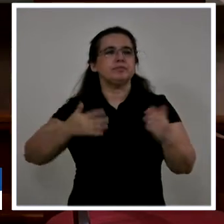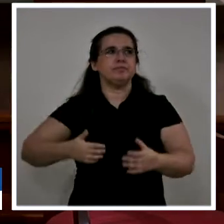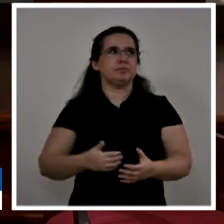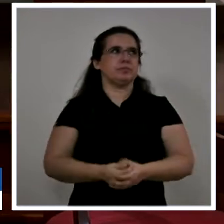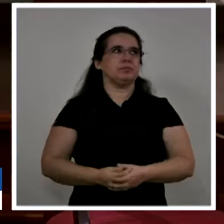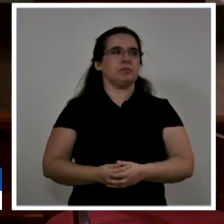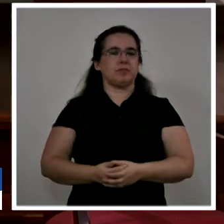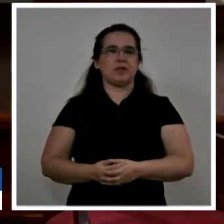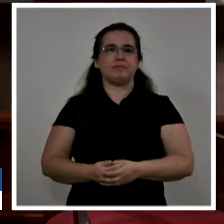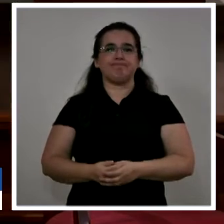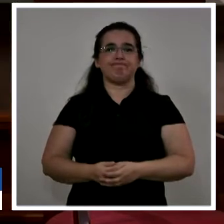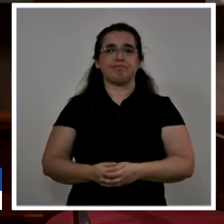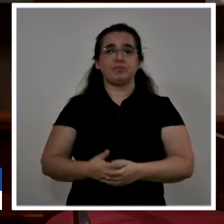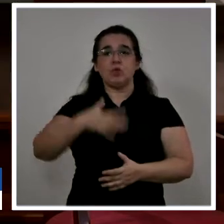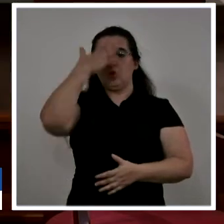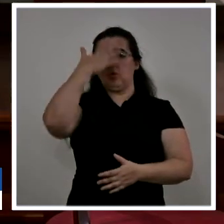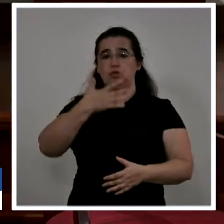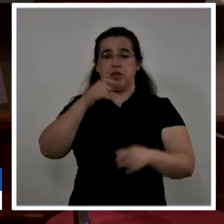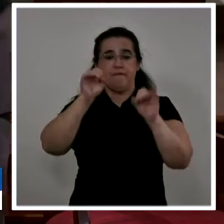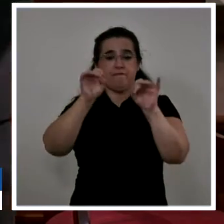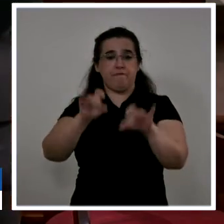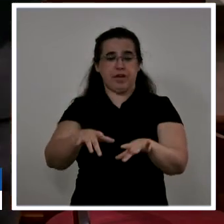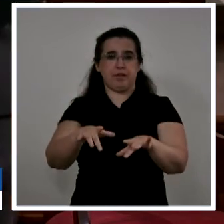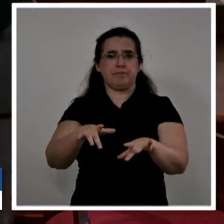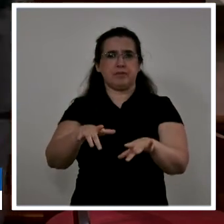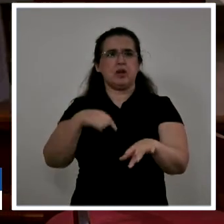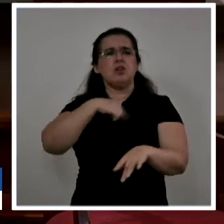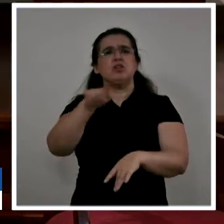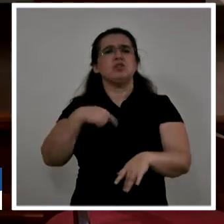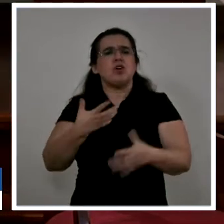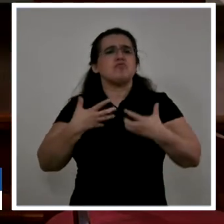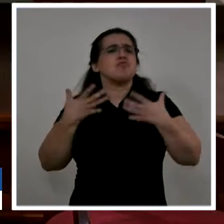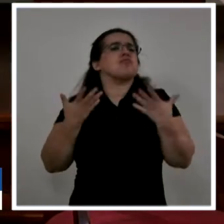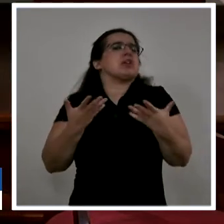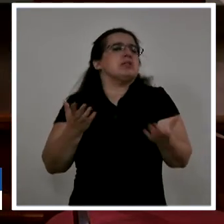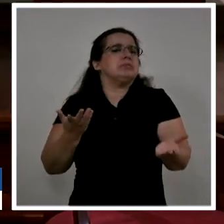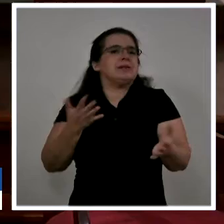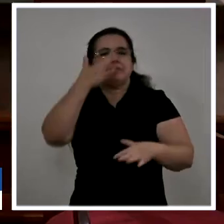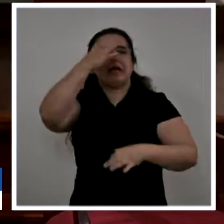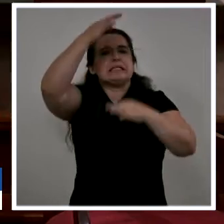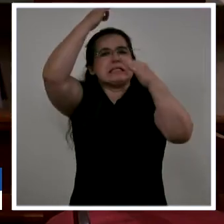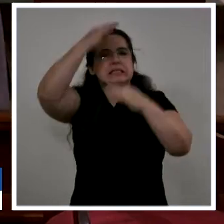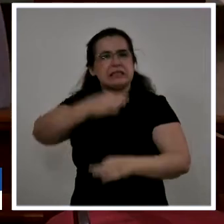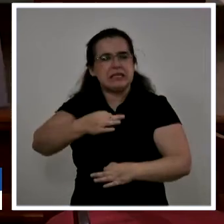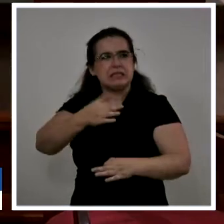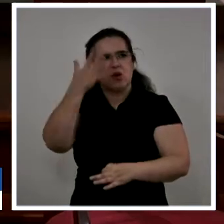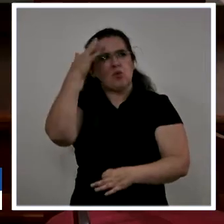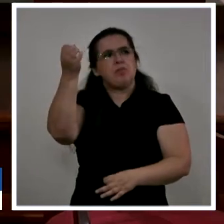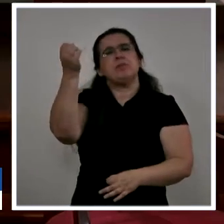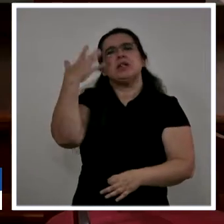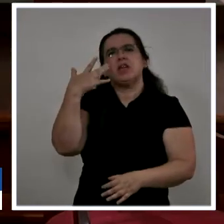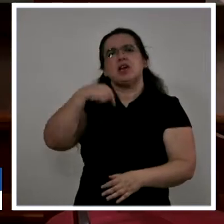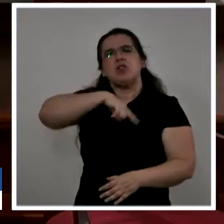may have inherited Porque from the past. No fim do dia, o que nós queremos ter e procuramos é a certeza ou entender se nós realmente